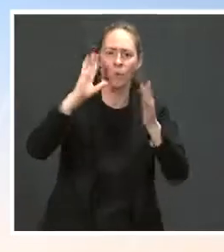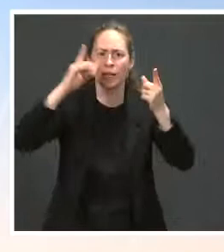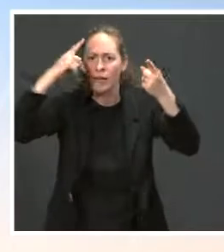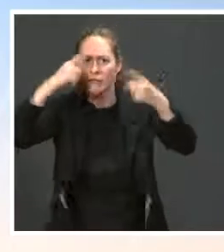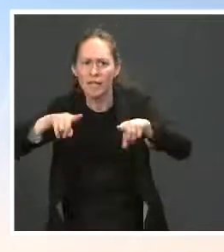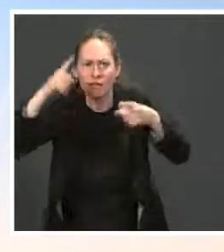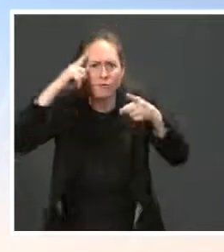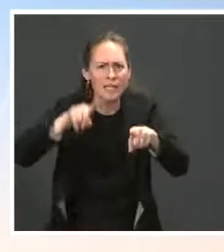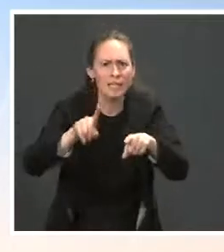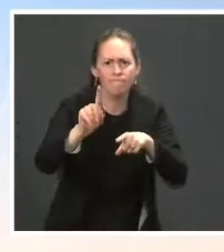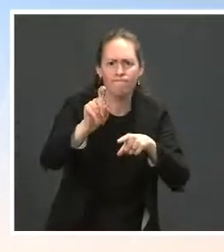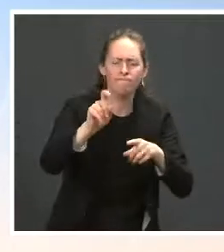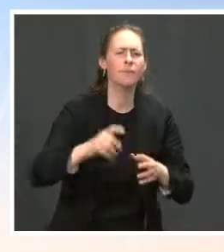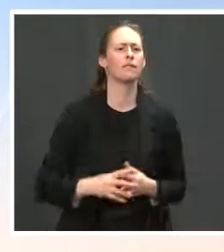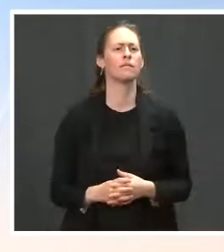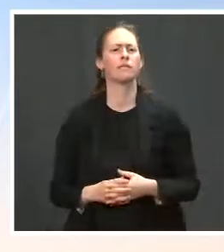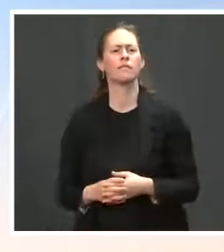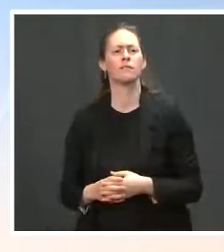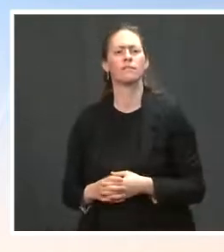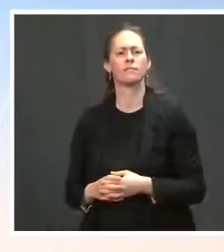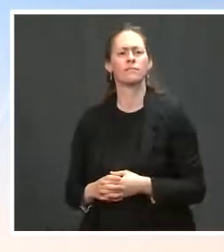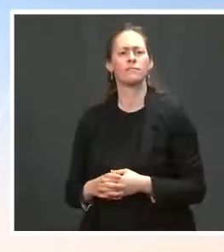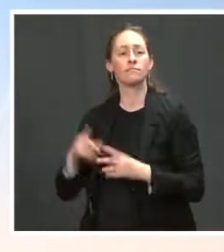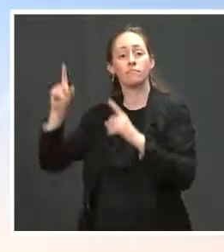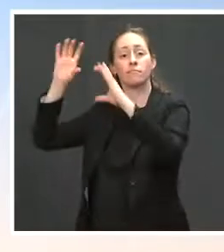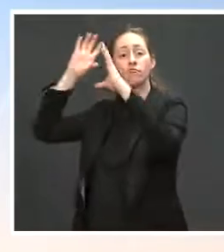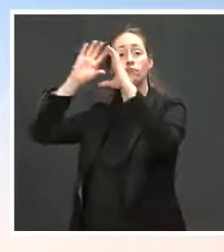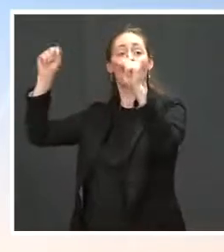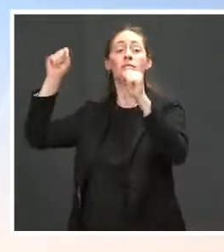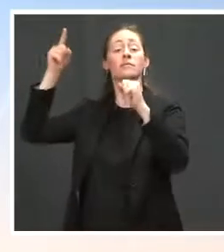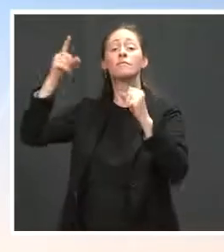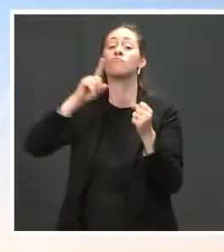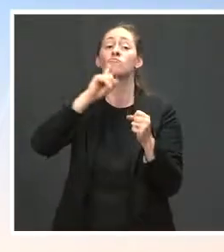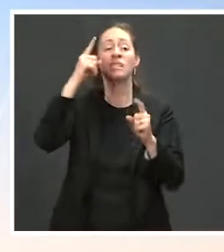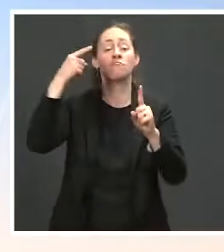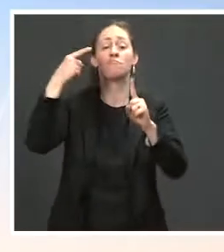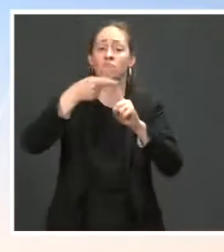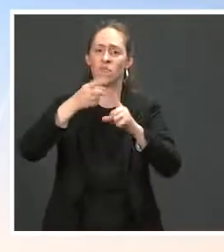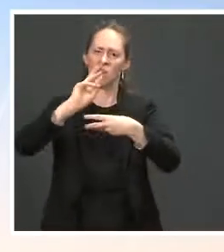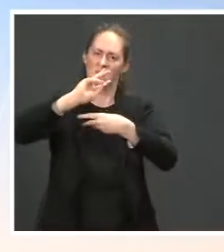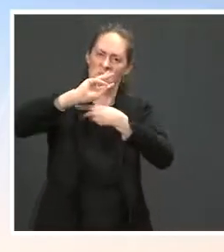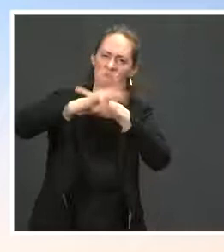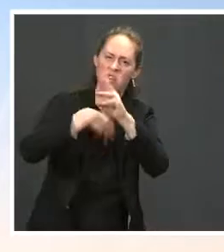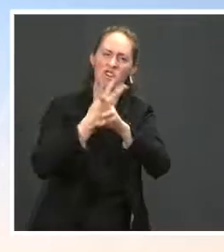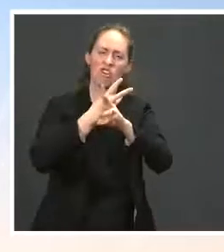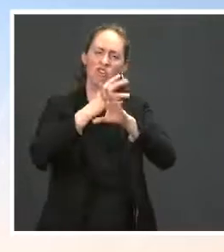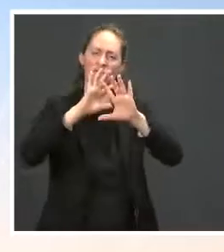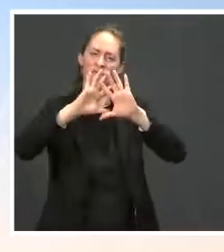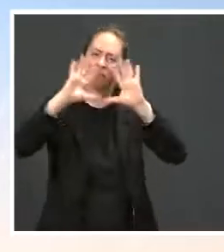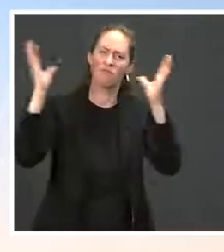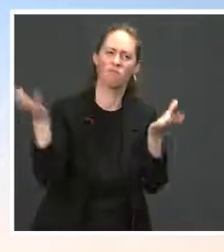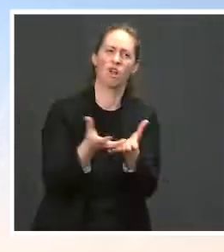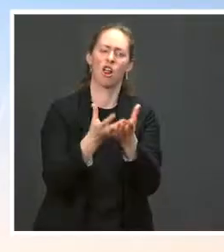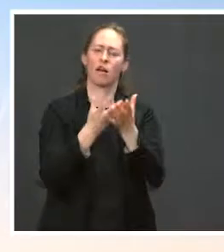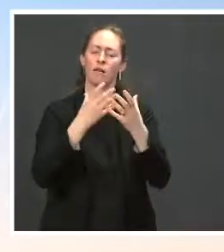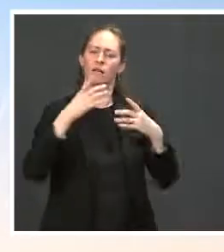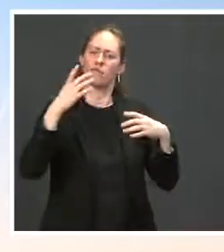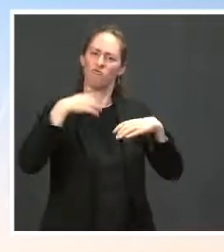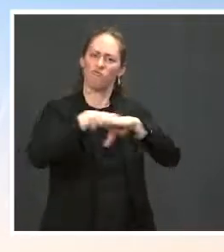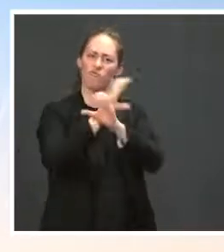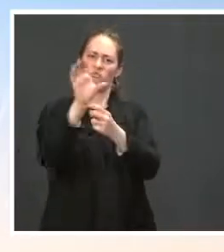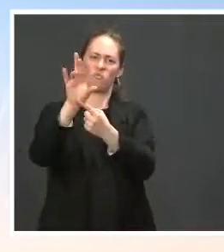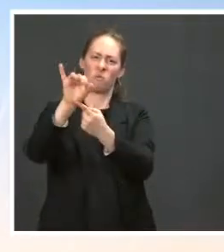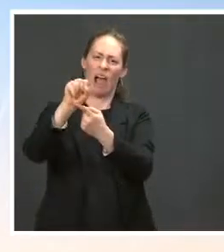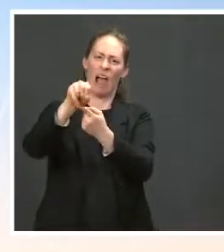to the country and frankly to the world, is that he feels that the climate crisis we're facing around the world, and certainly in this country as the